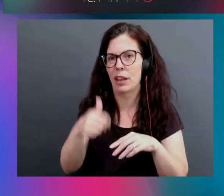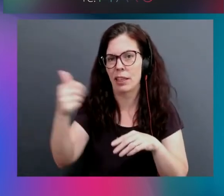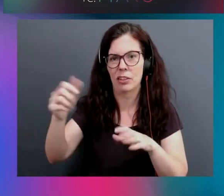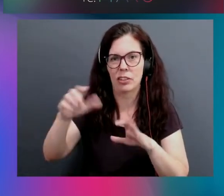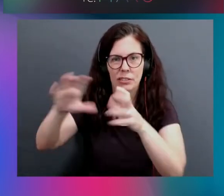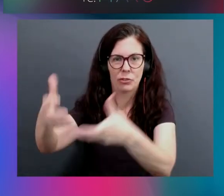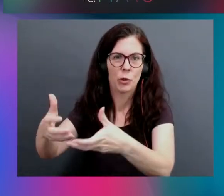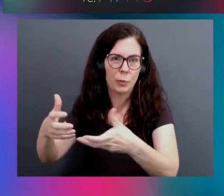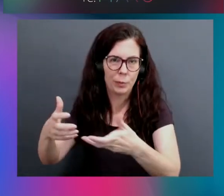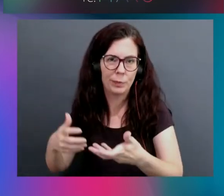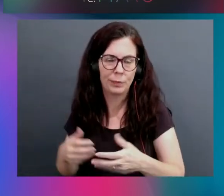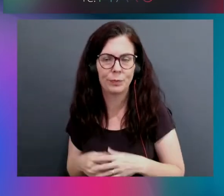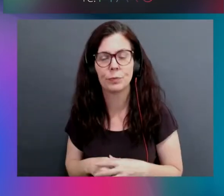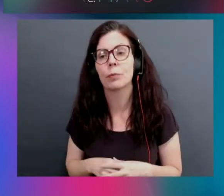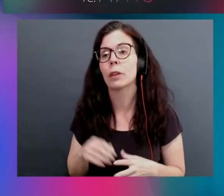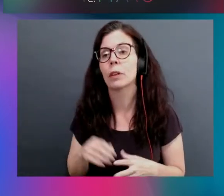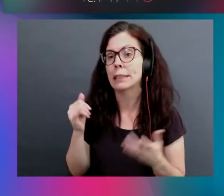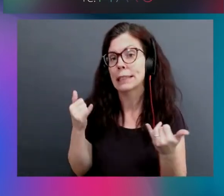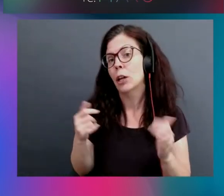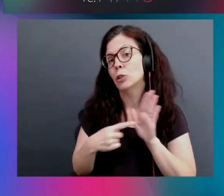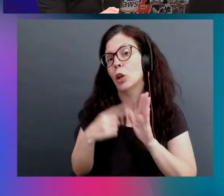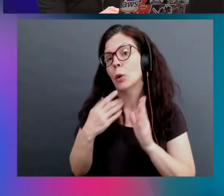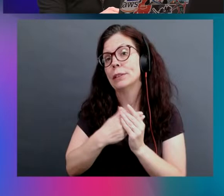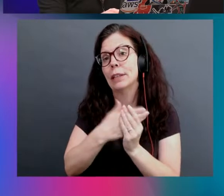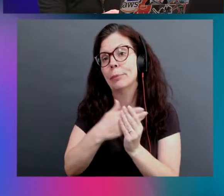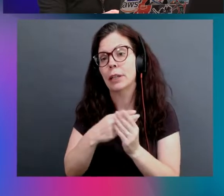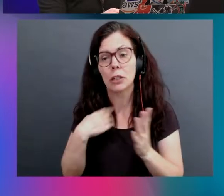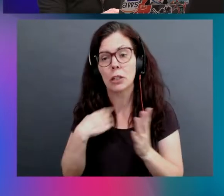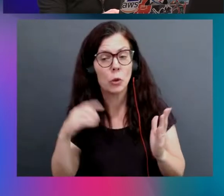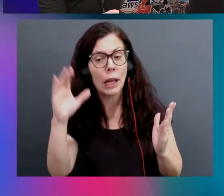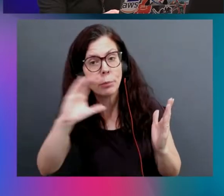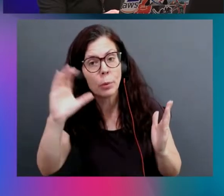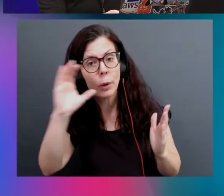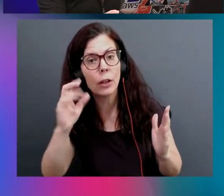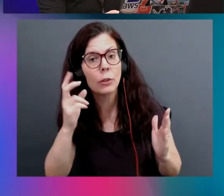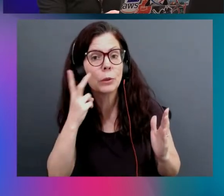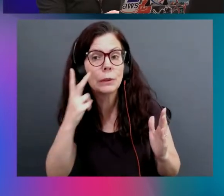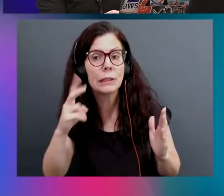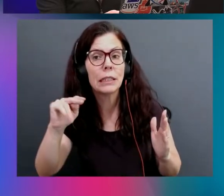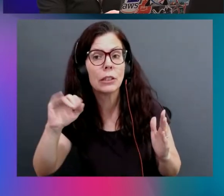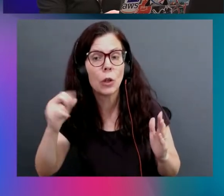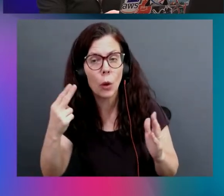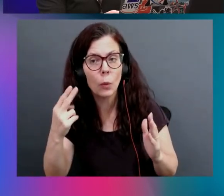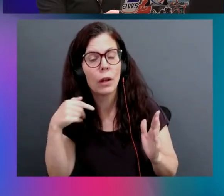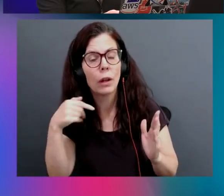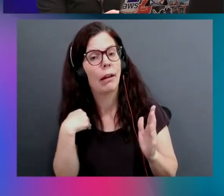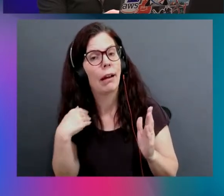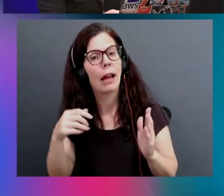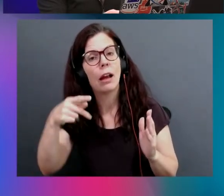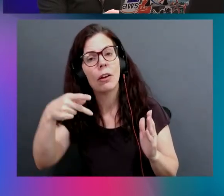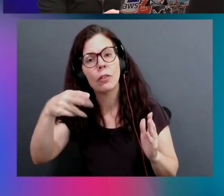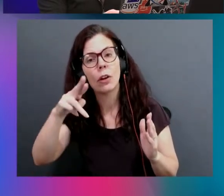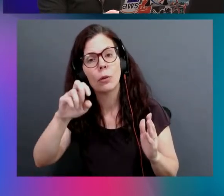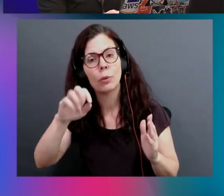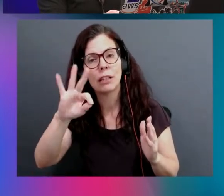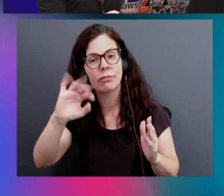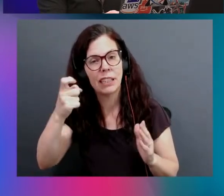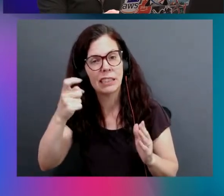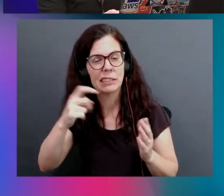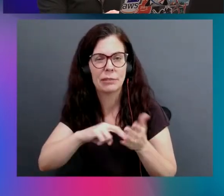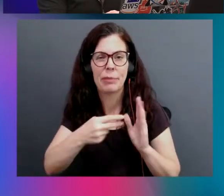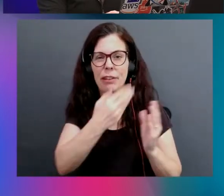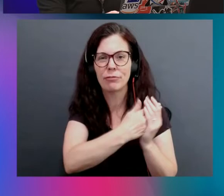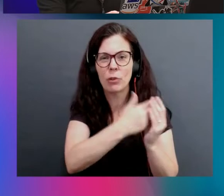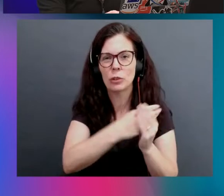to Excellent. show you what's inside the bucket, you can browse the bucket. You can see that NOAA has prefixes, which are basically folders inside the bucket